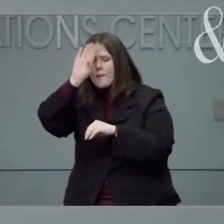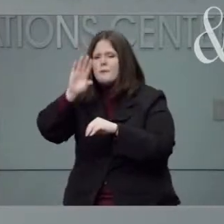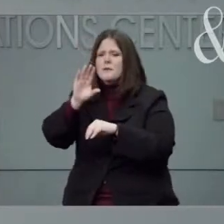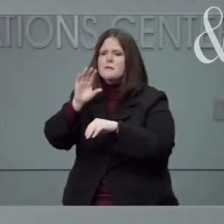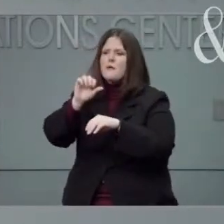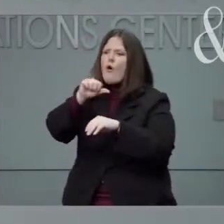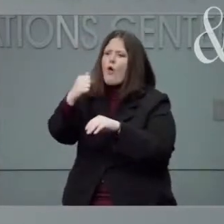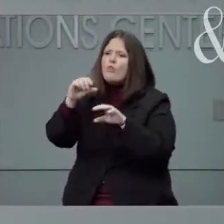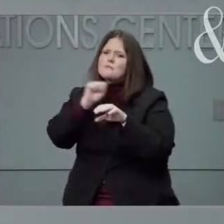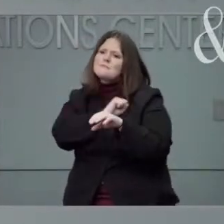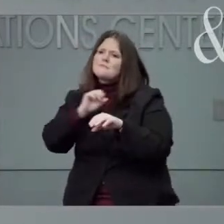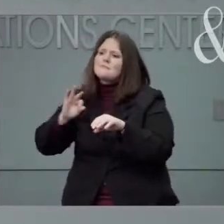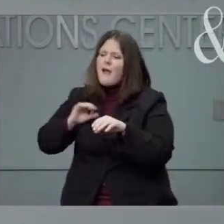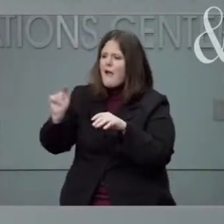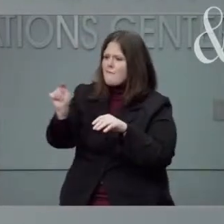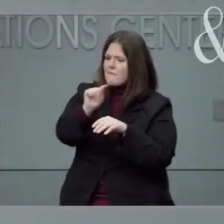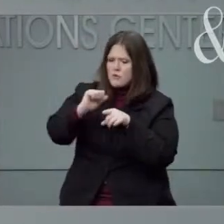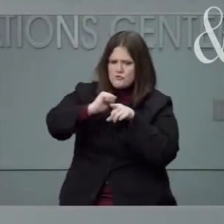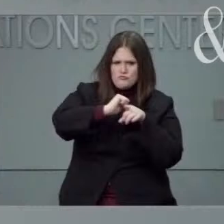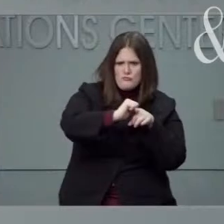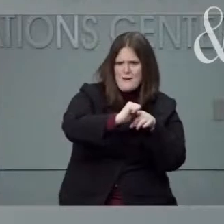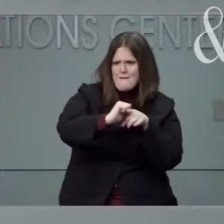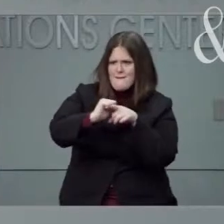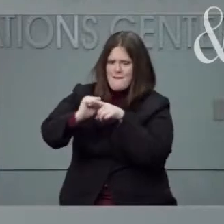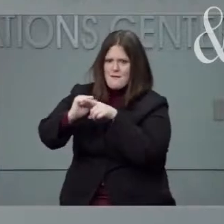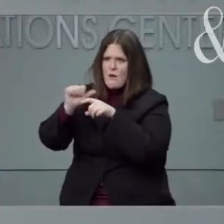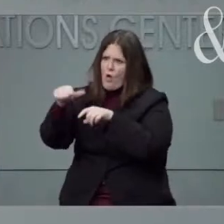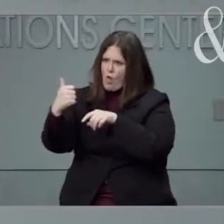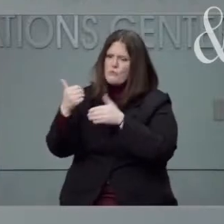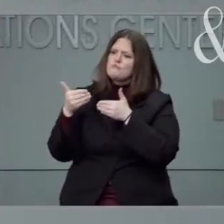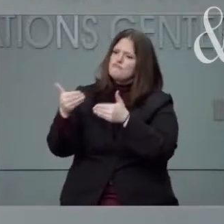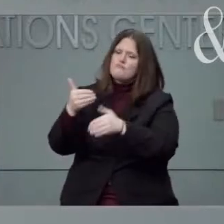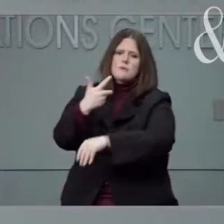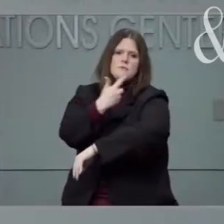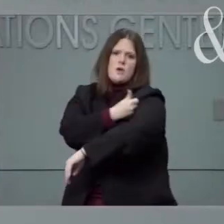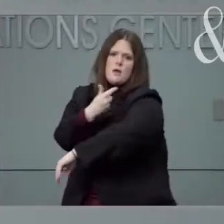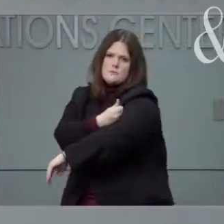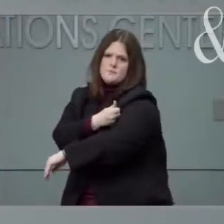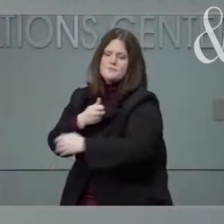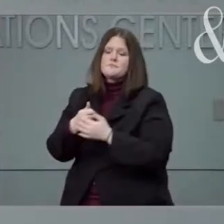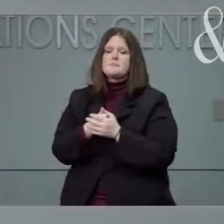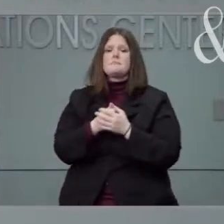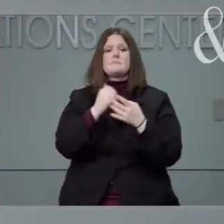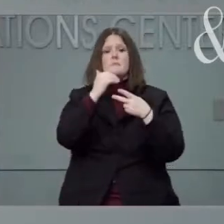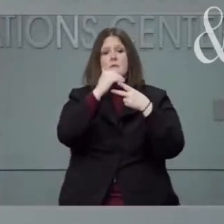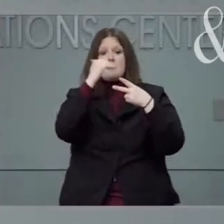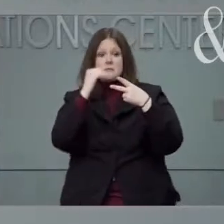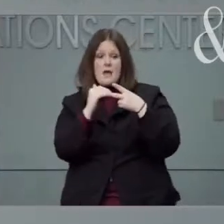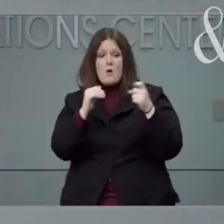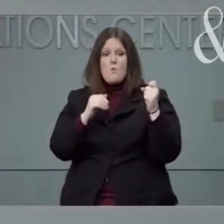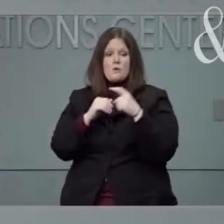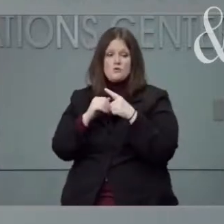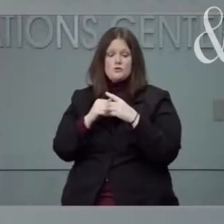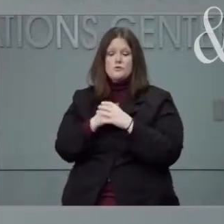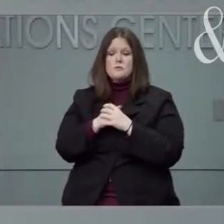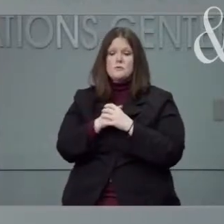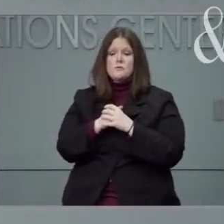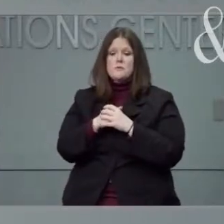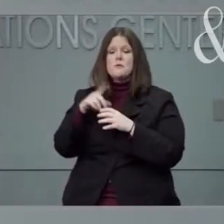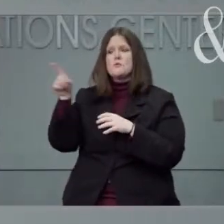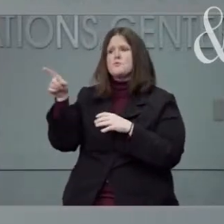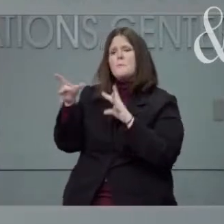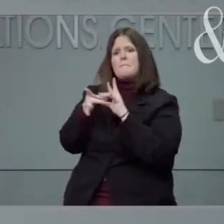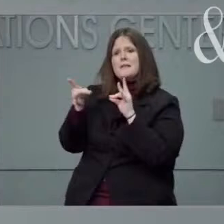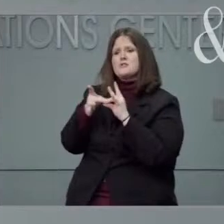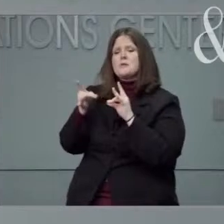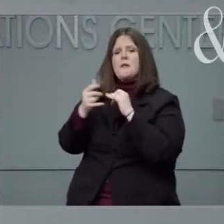something that we are looking at here? Also, regarding to school reopening, I know that we've mentioned before that each county should make their